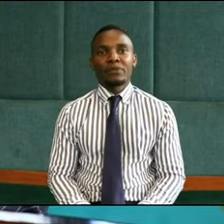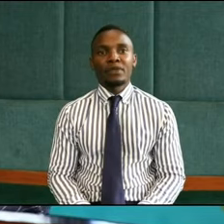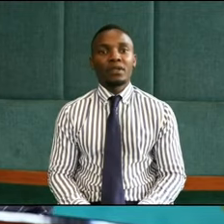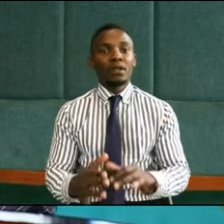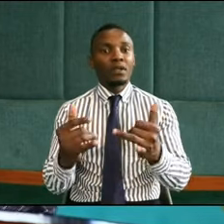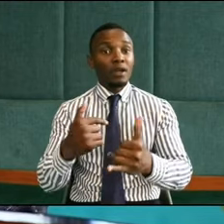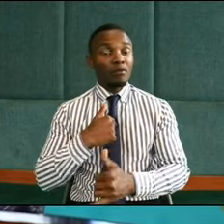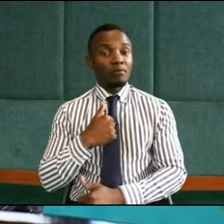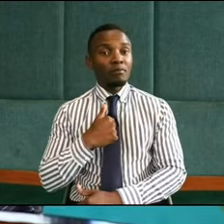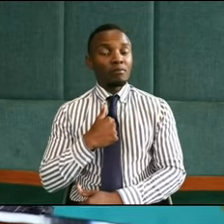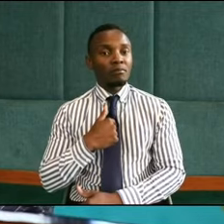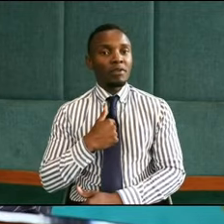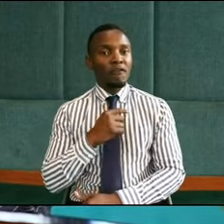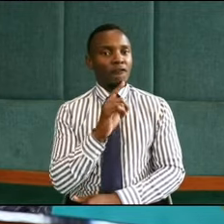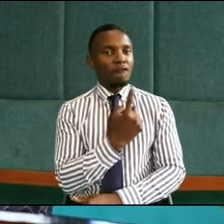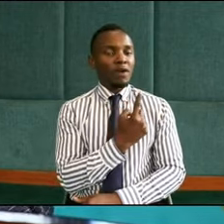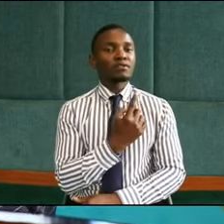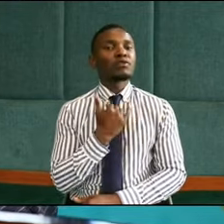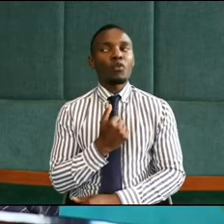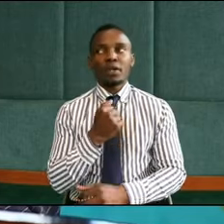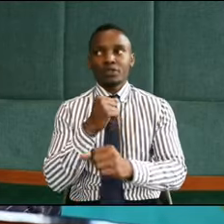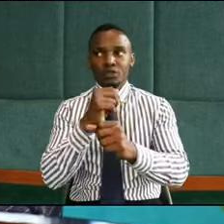I want to take this moment, first of all,